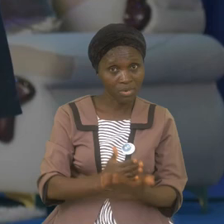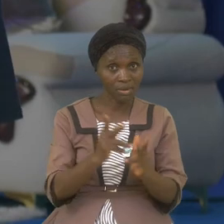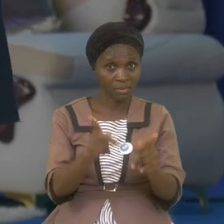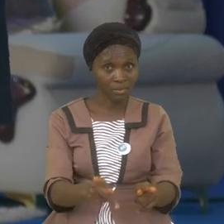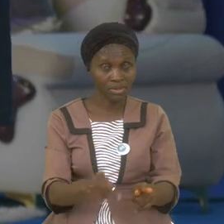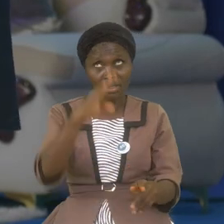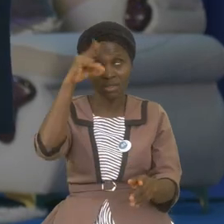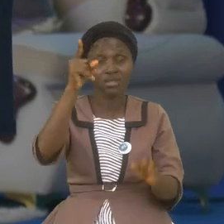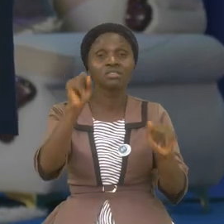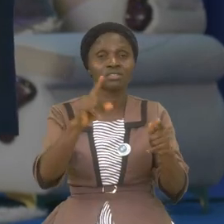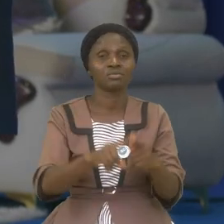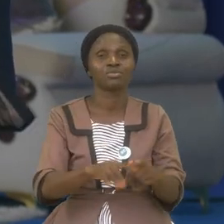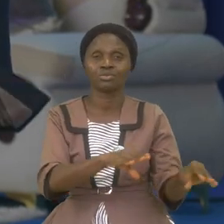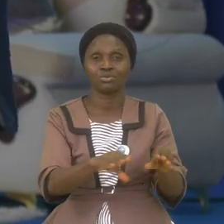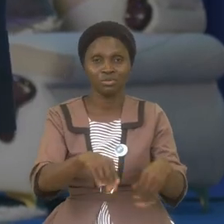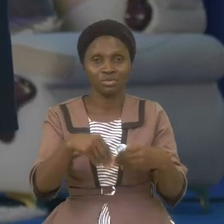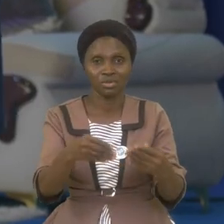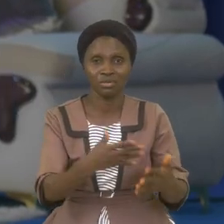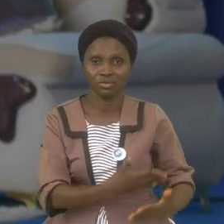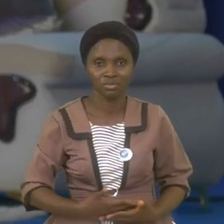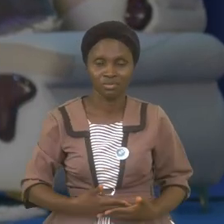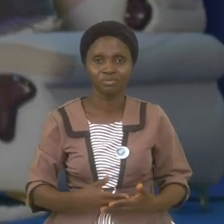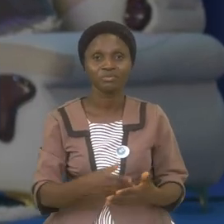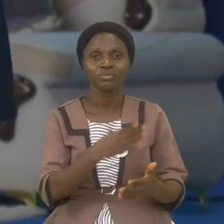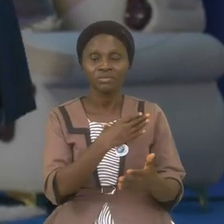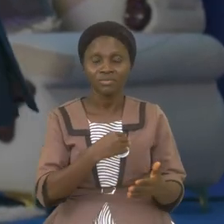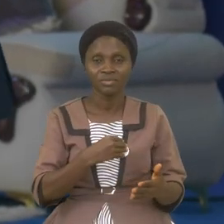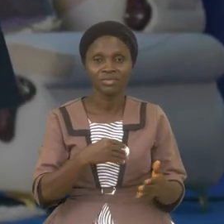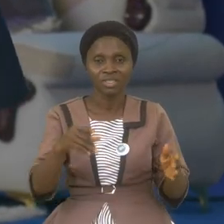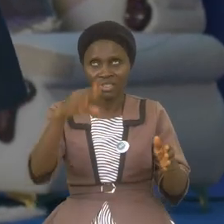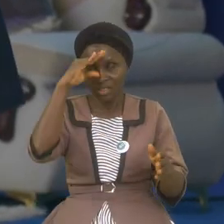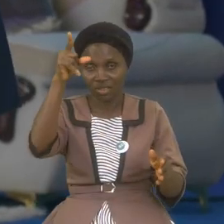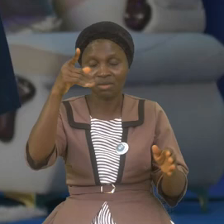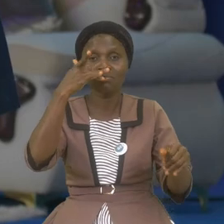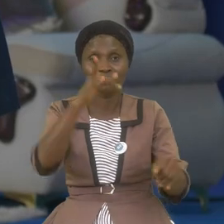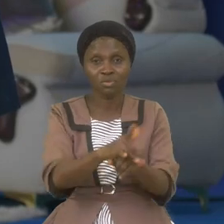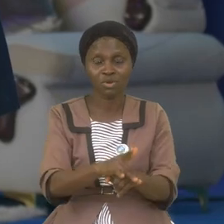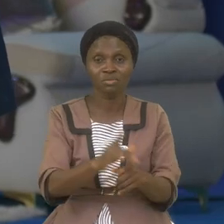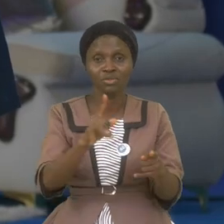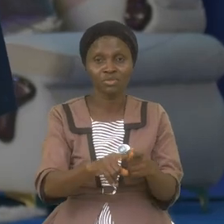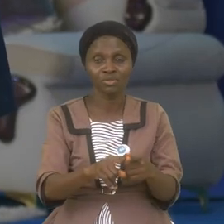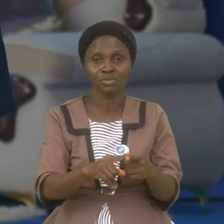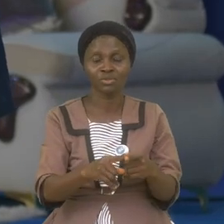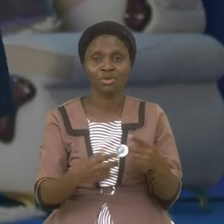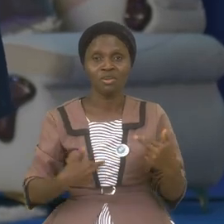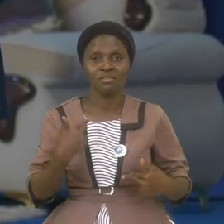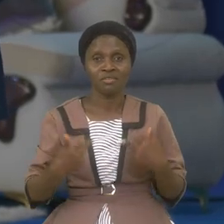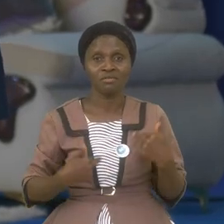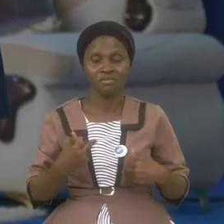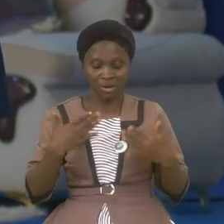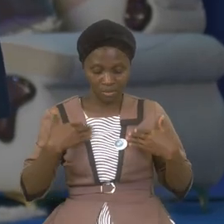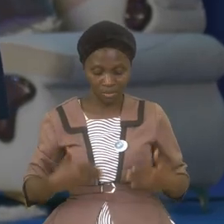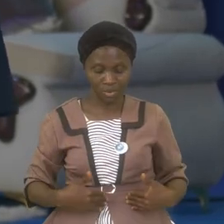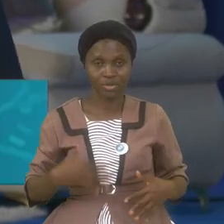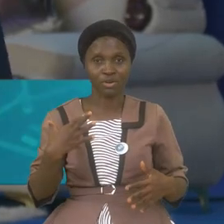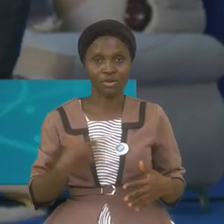will revitalize the body of a 100-year-old man, a 90-year-old woman, and they will still have a